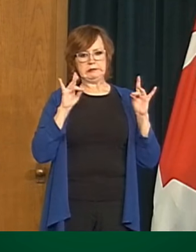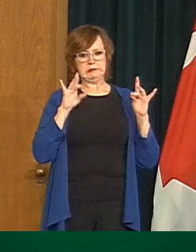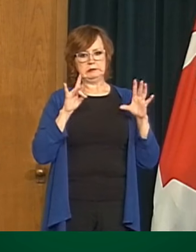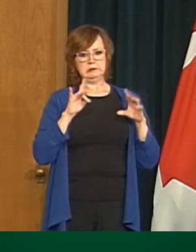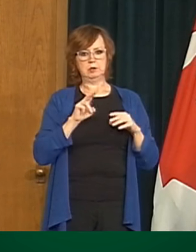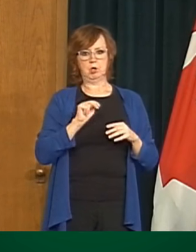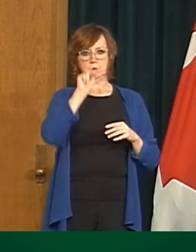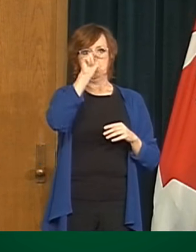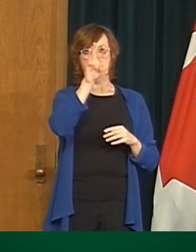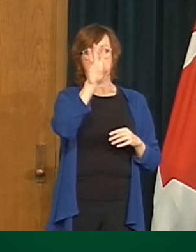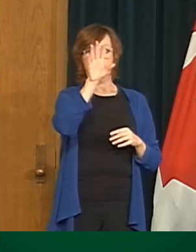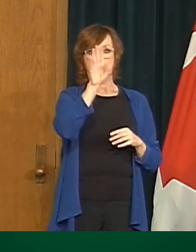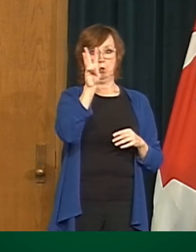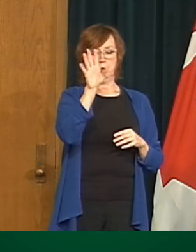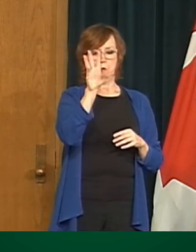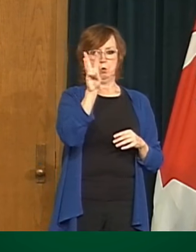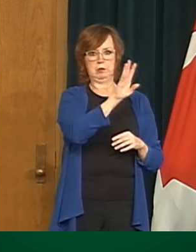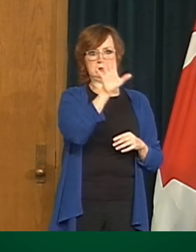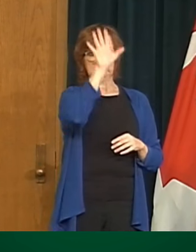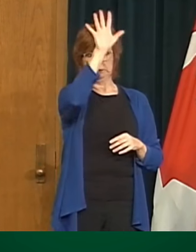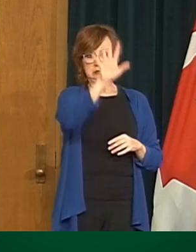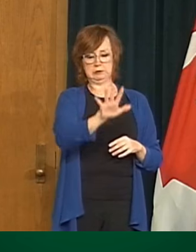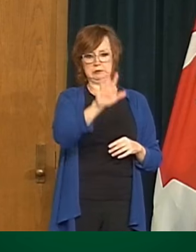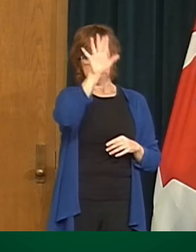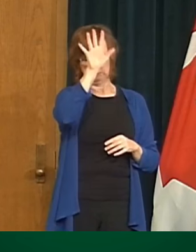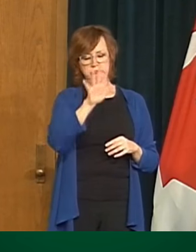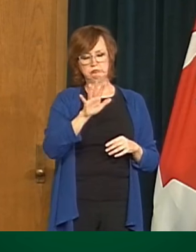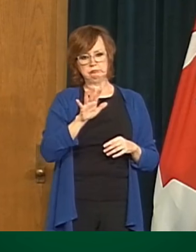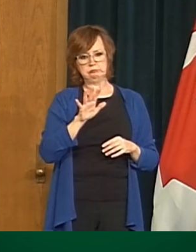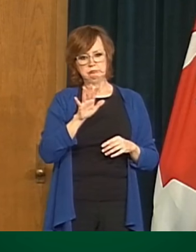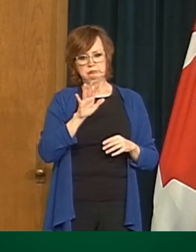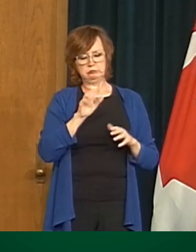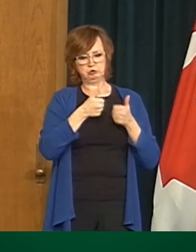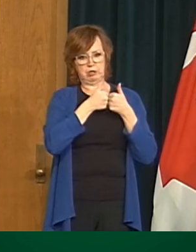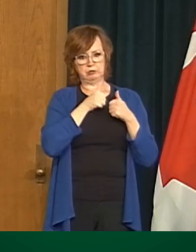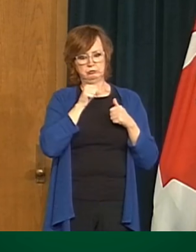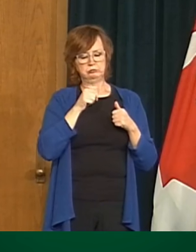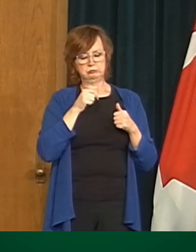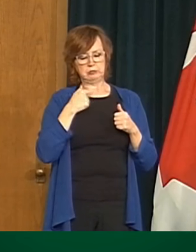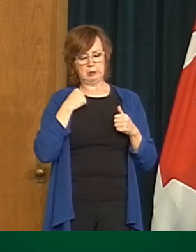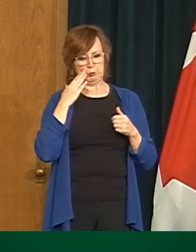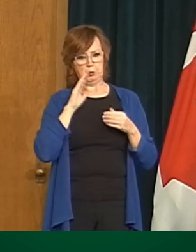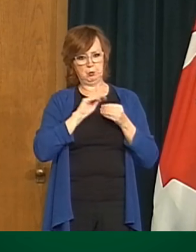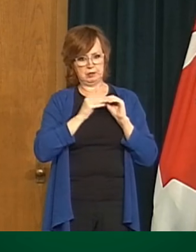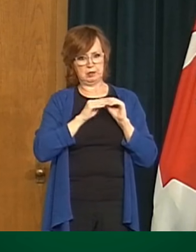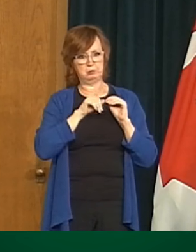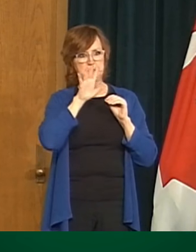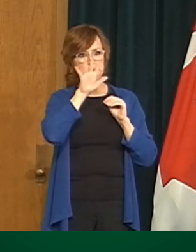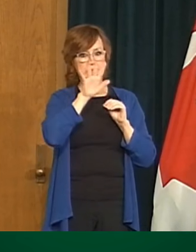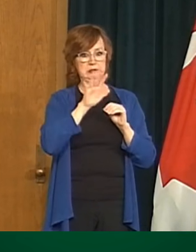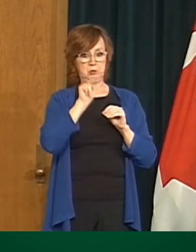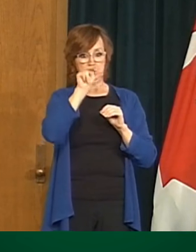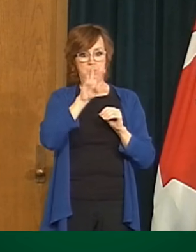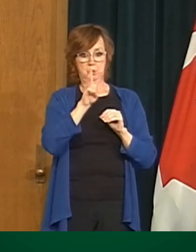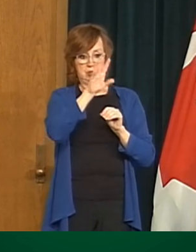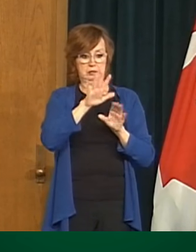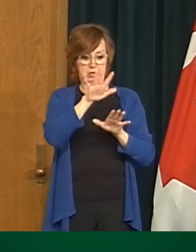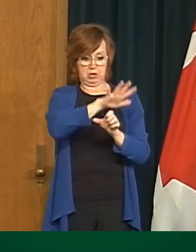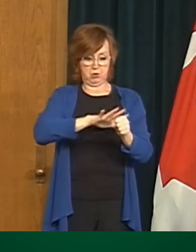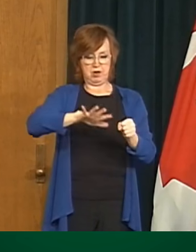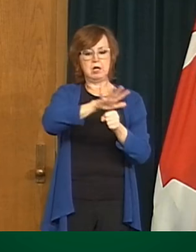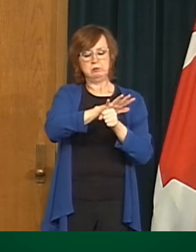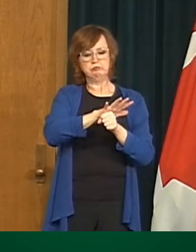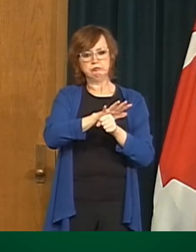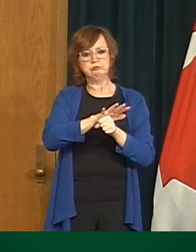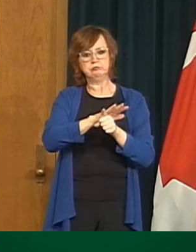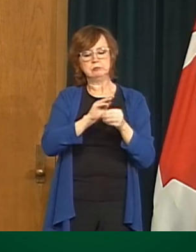and it is my expectation, and it is happening, that our test numbers are increasing in the Northwest, as well as our contact tracing efforts in